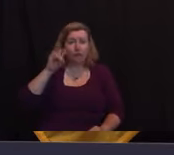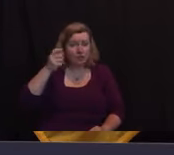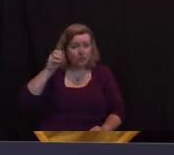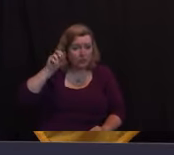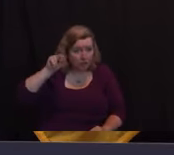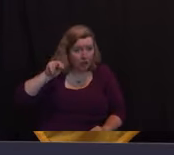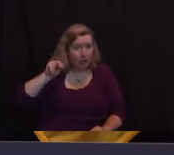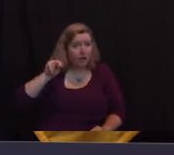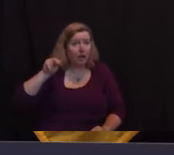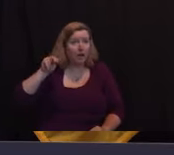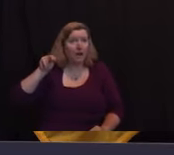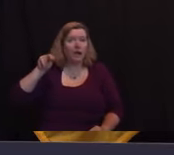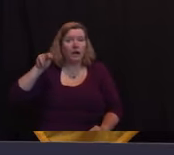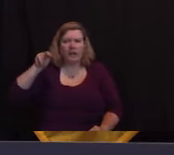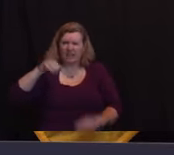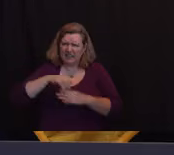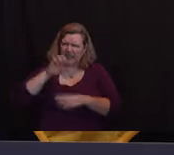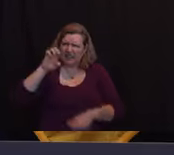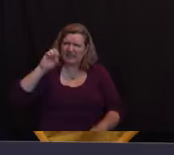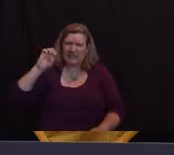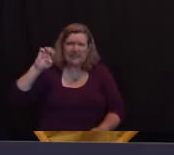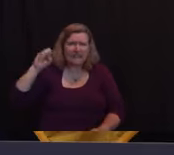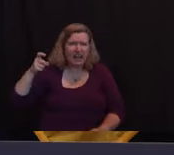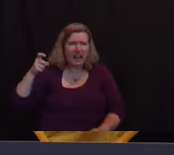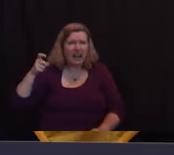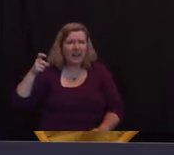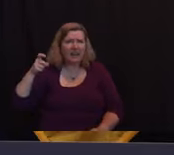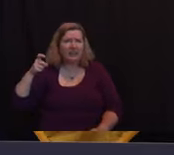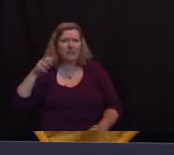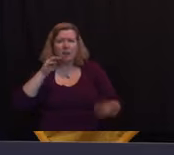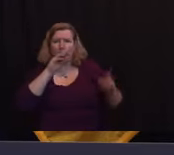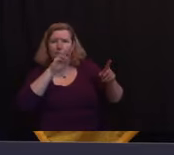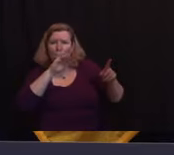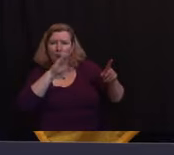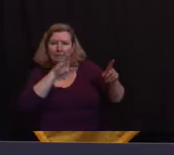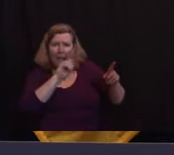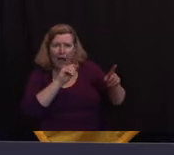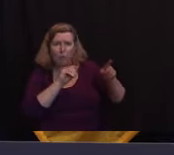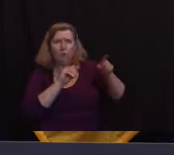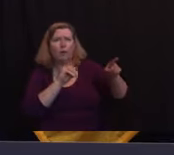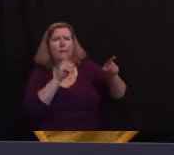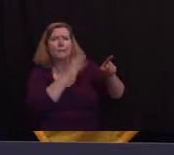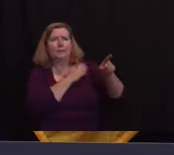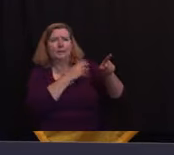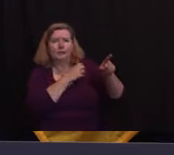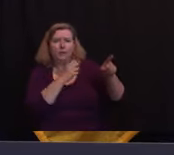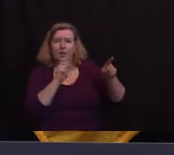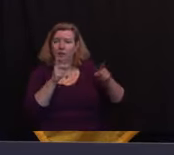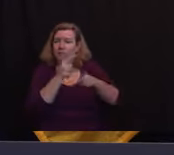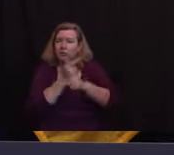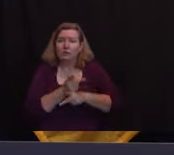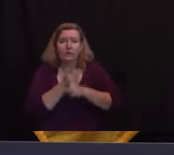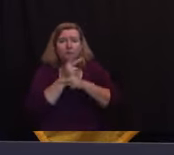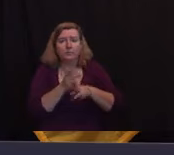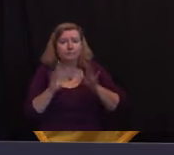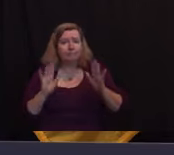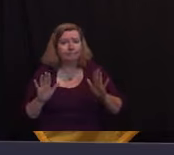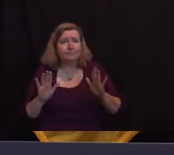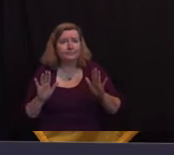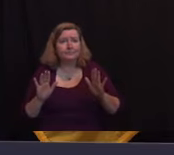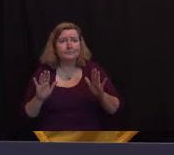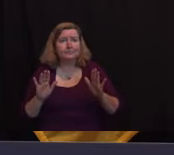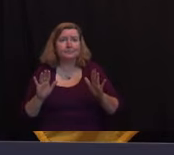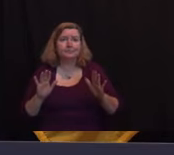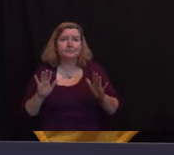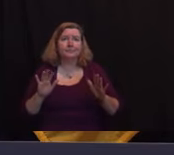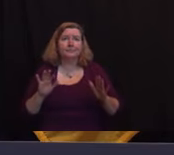Morris County example. We need to be vigilant about non-lethal ways to manage